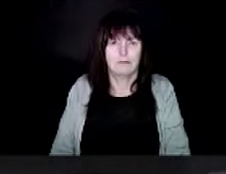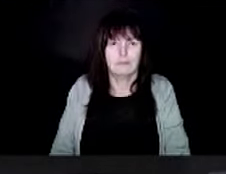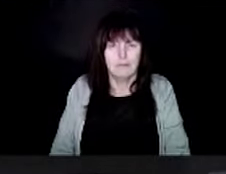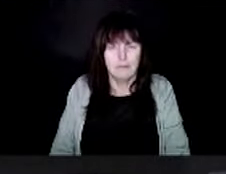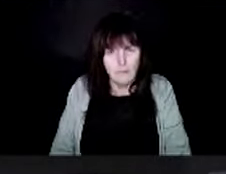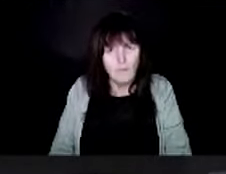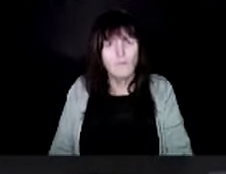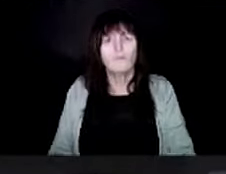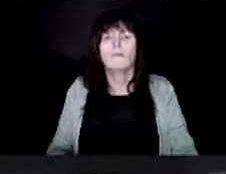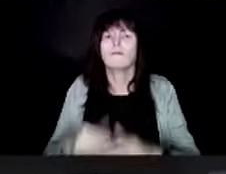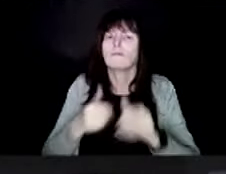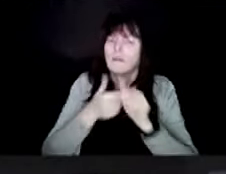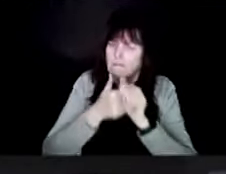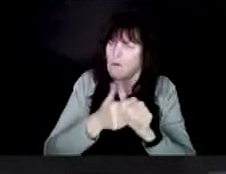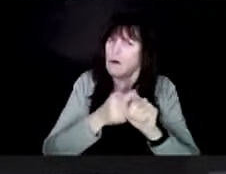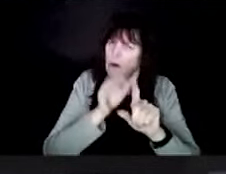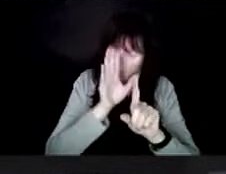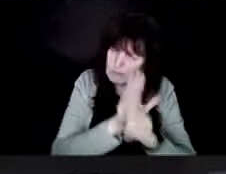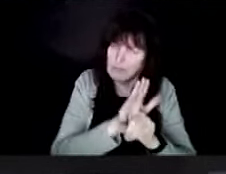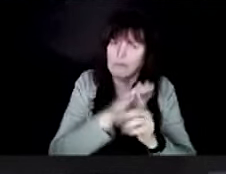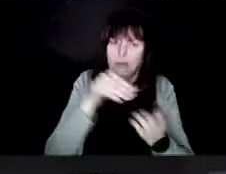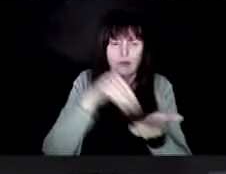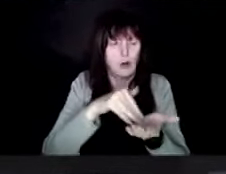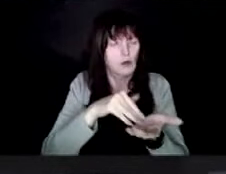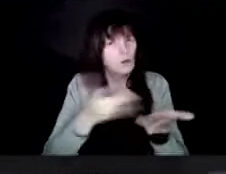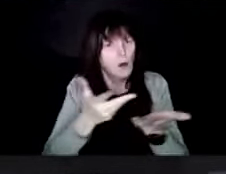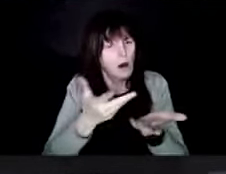population. Next question.